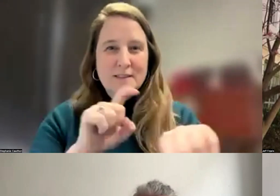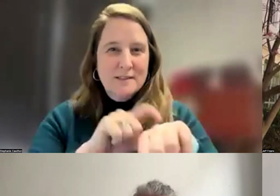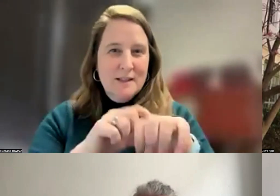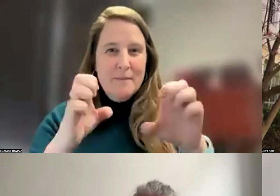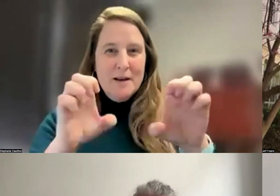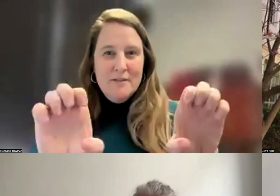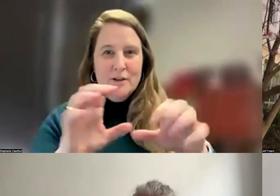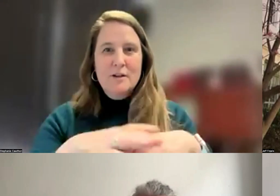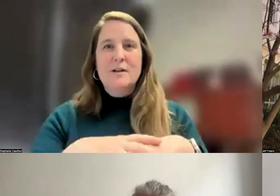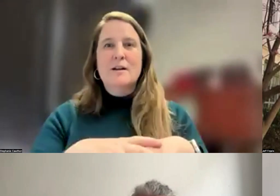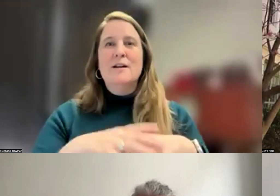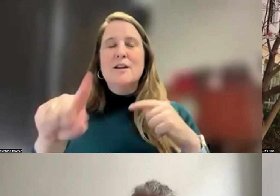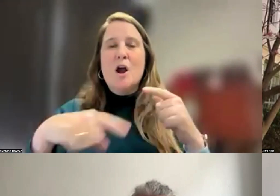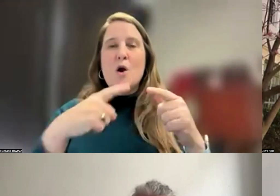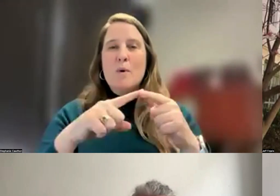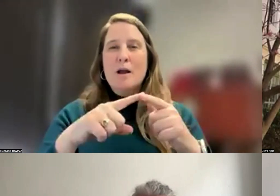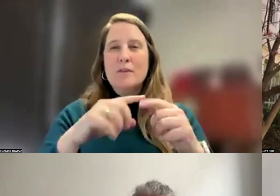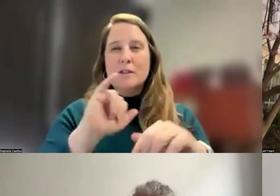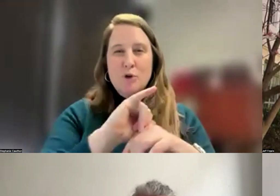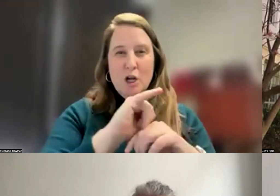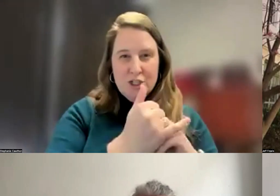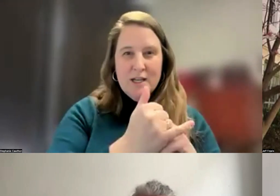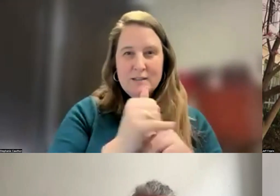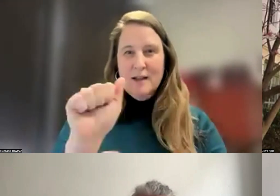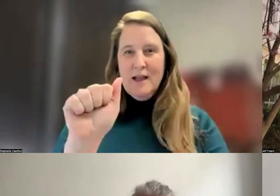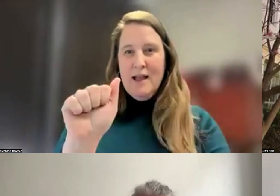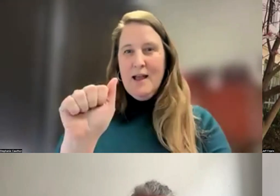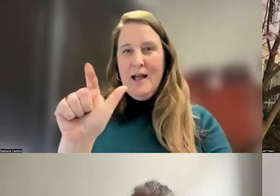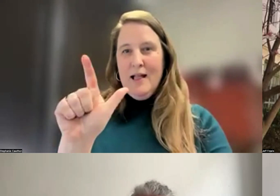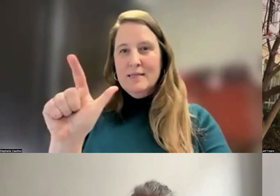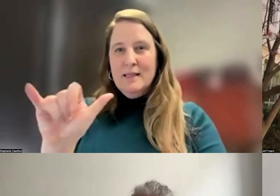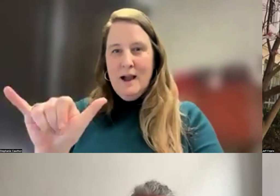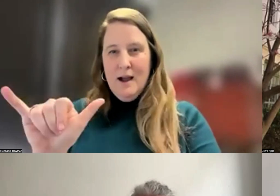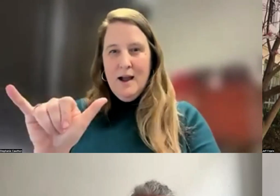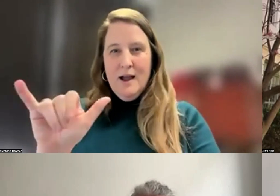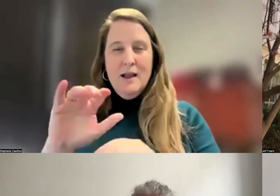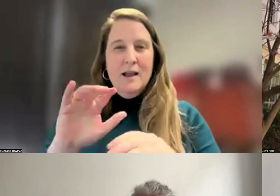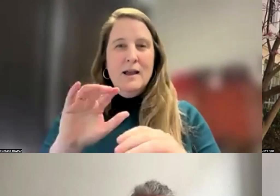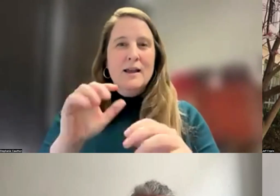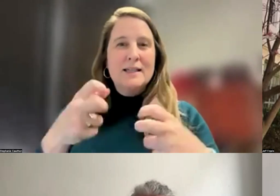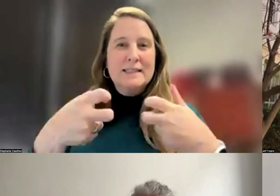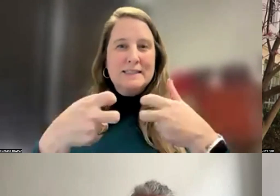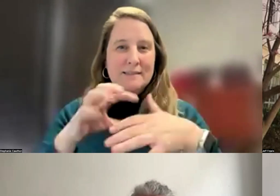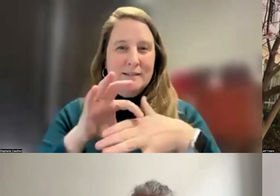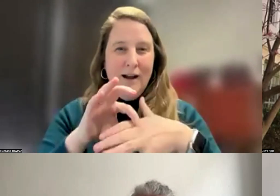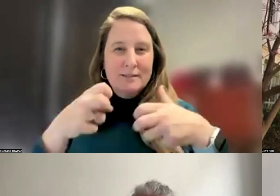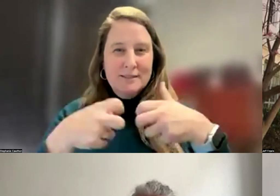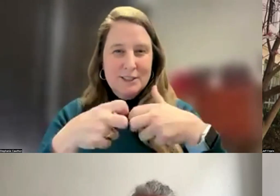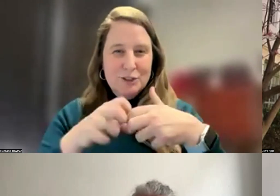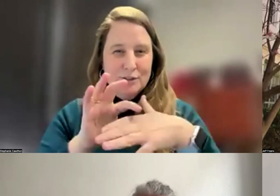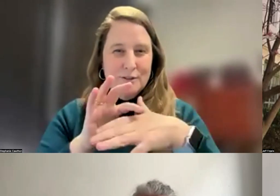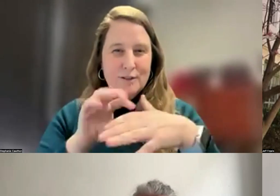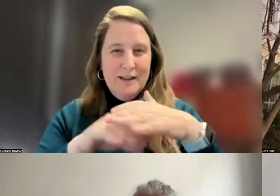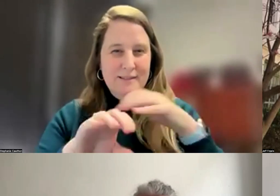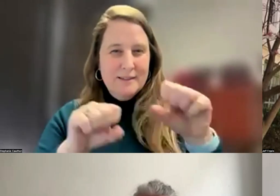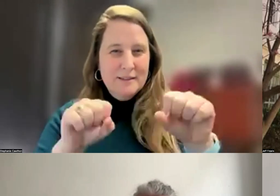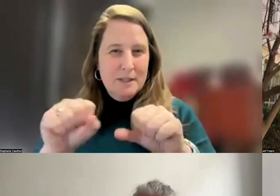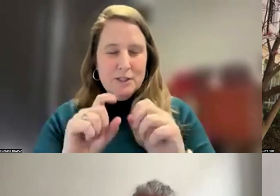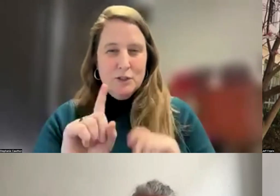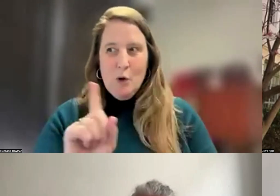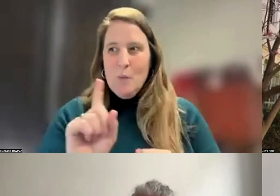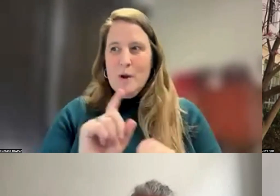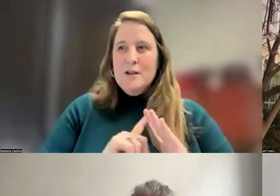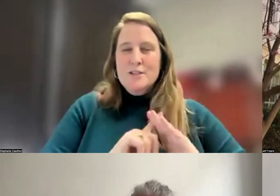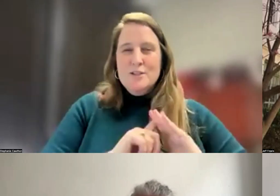where you invest your time and efforts in terms of these projects, Project Ally, and the